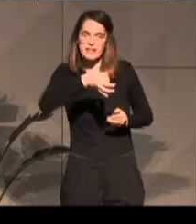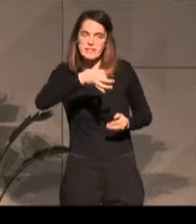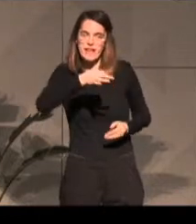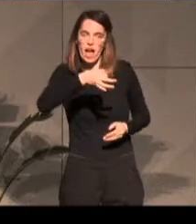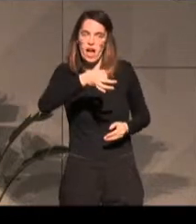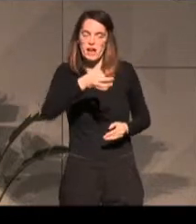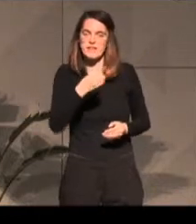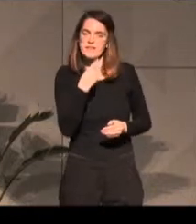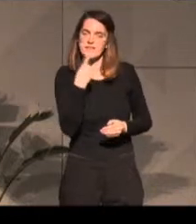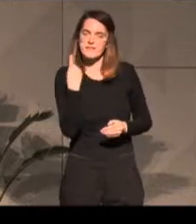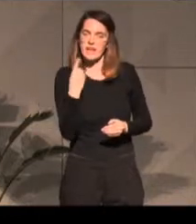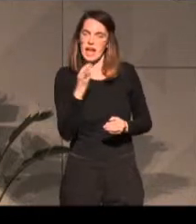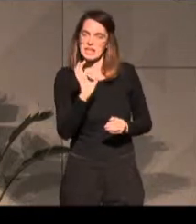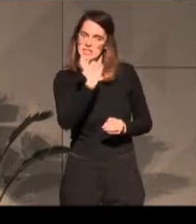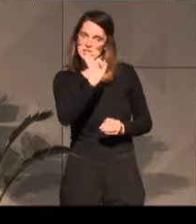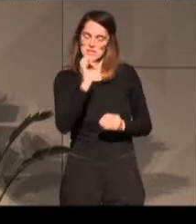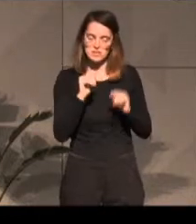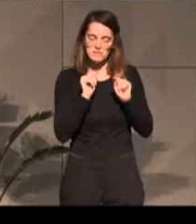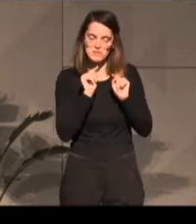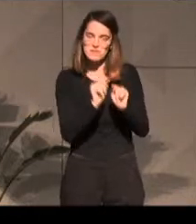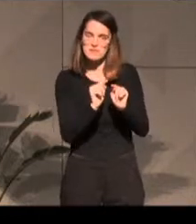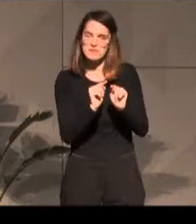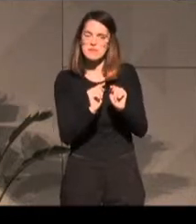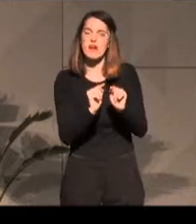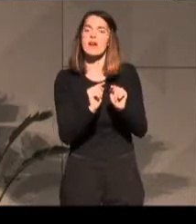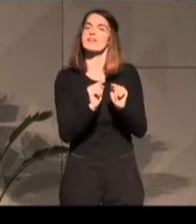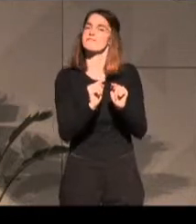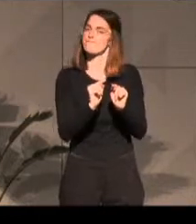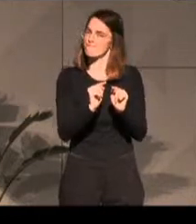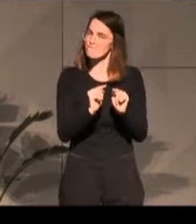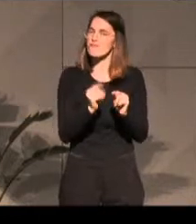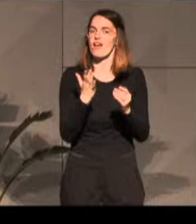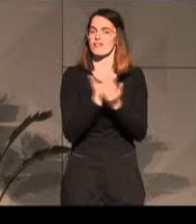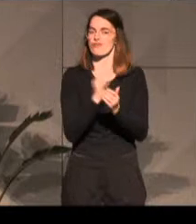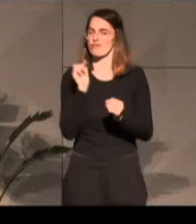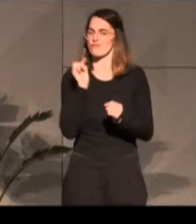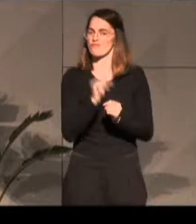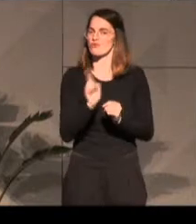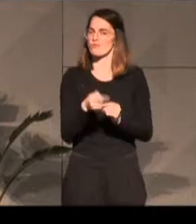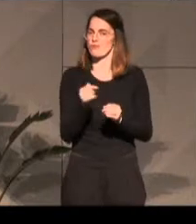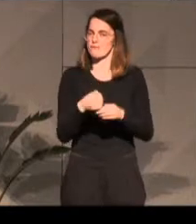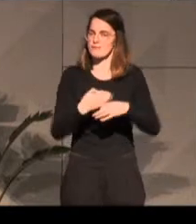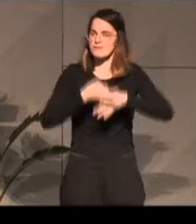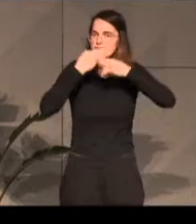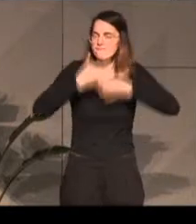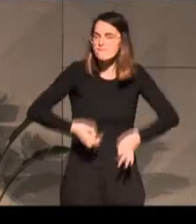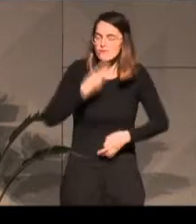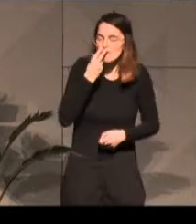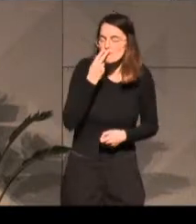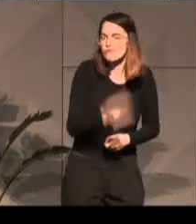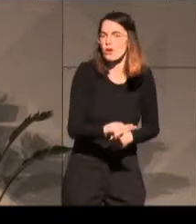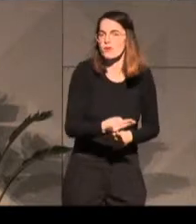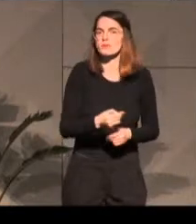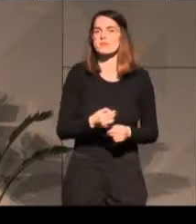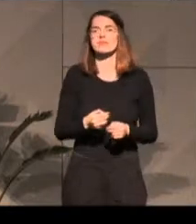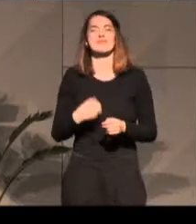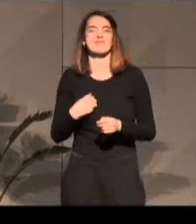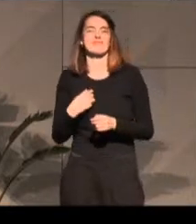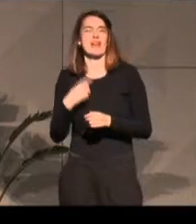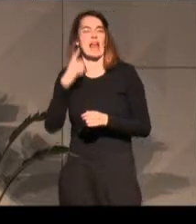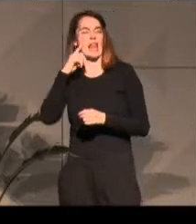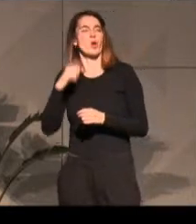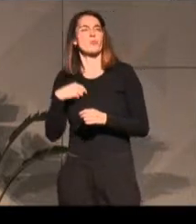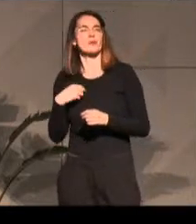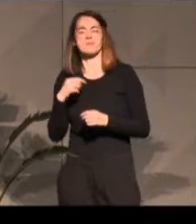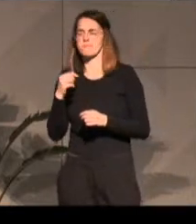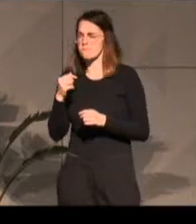white. And this is something that we looked at more closely, and we came up with a decision very fast. We needed a special flow. We can't use